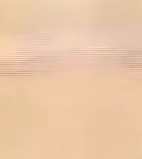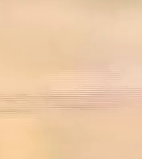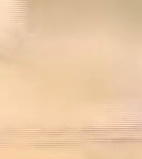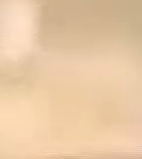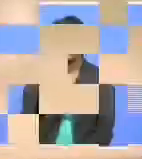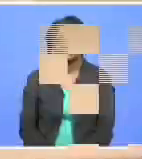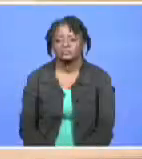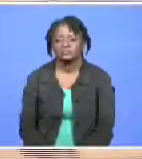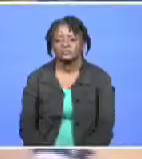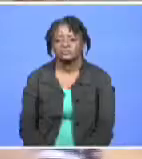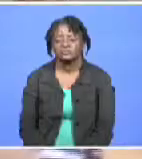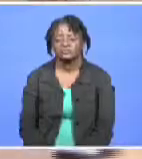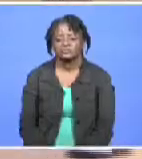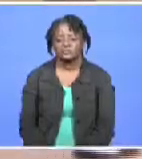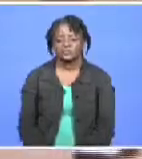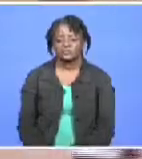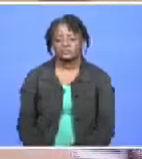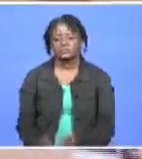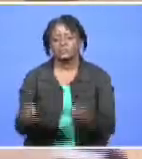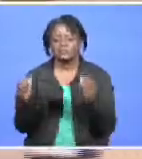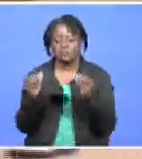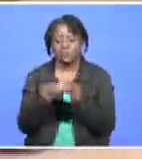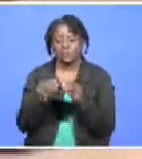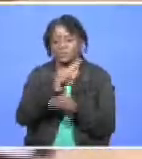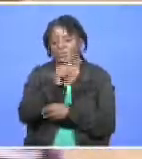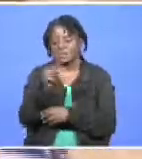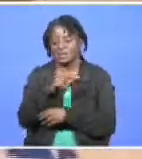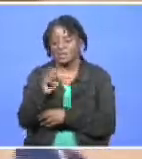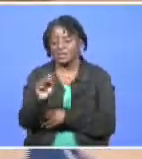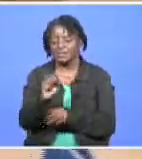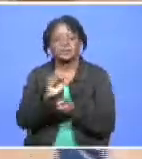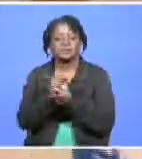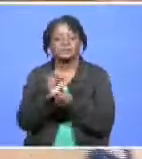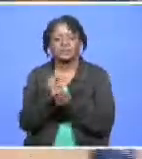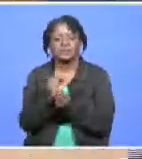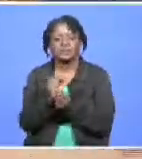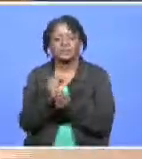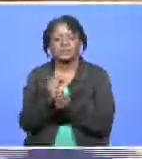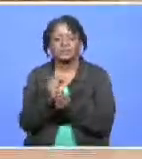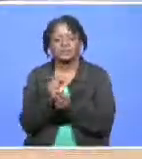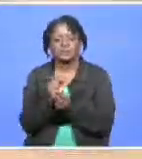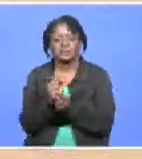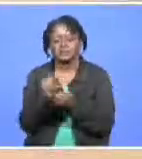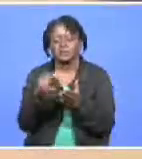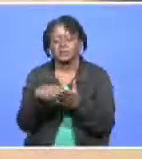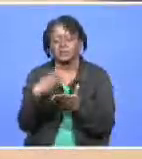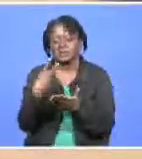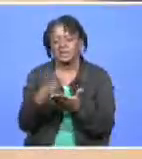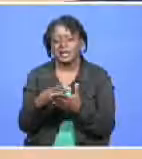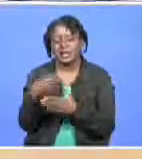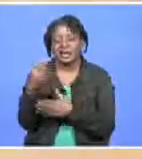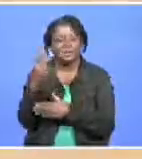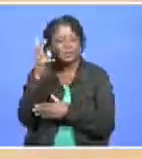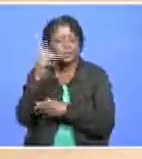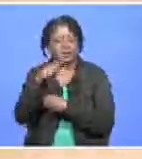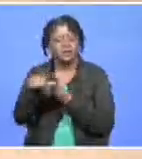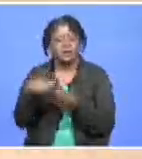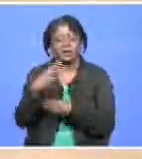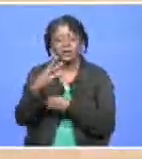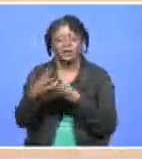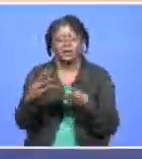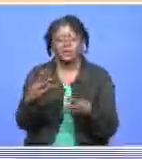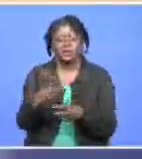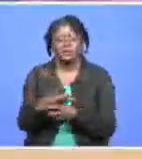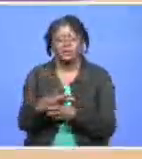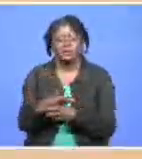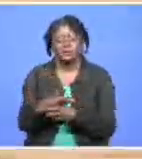Good evening, Bombers. I'm Amajal Knowles with your ZNS Total Sports. Well, it was the layup heard around the world, sending